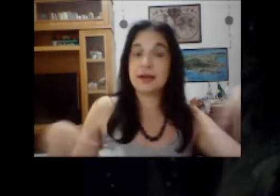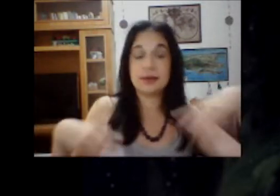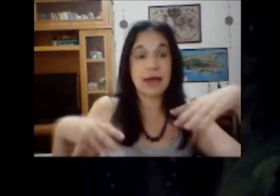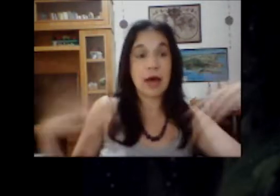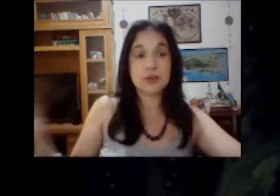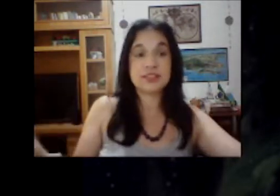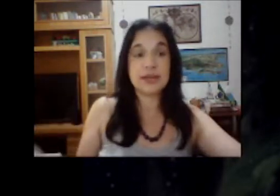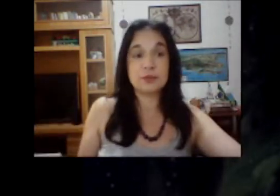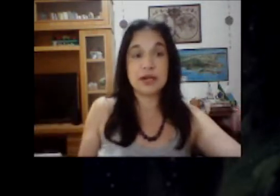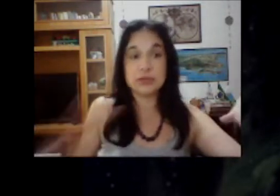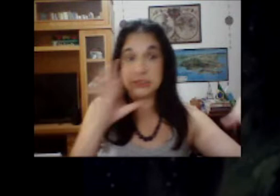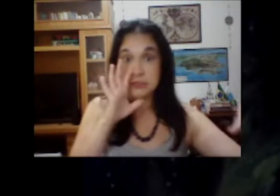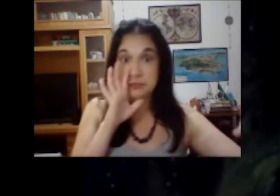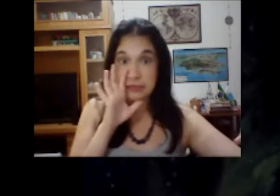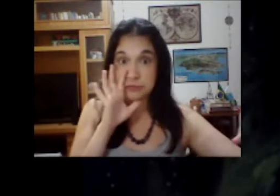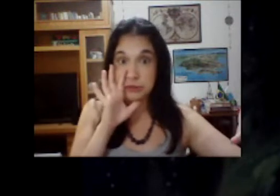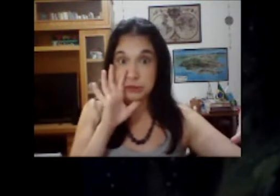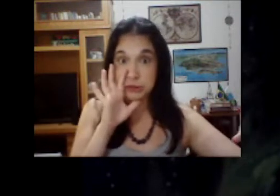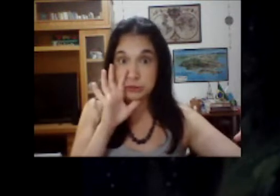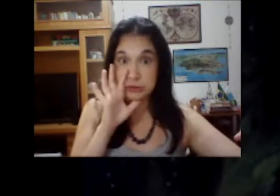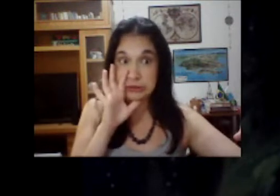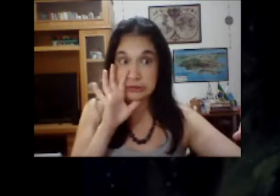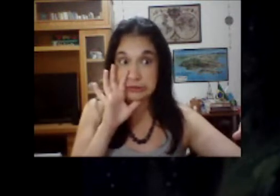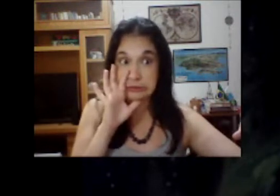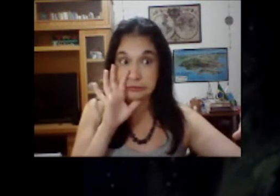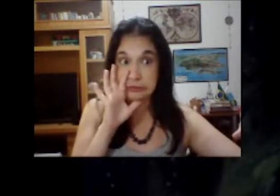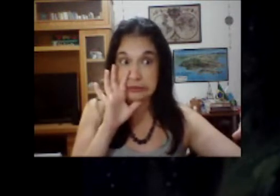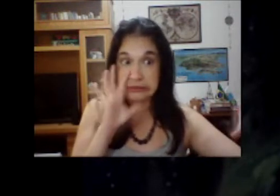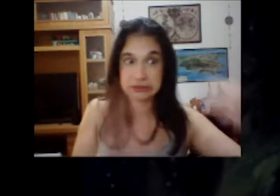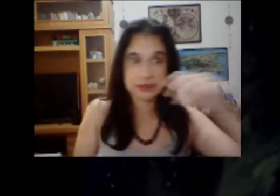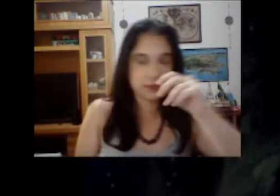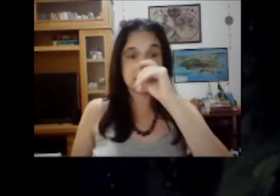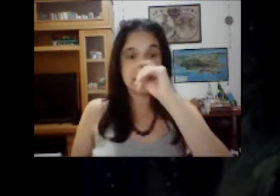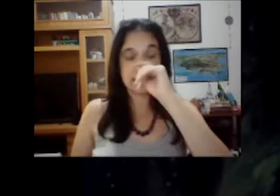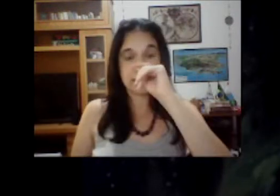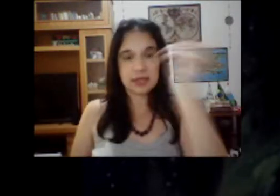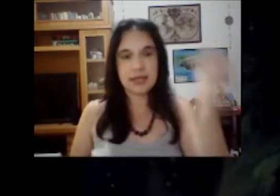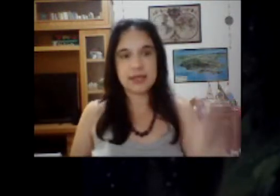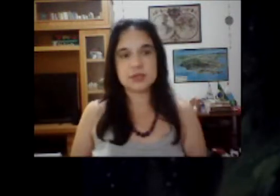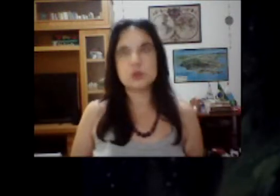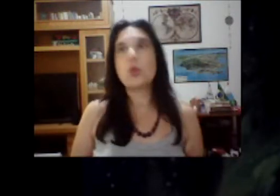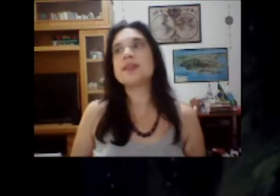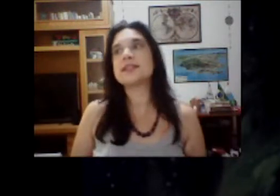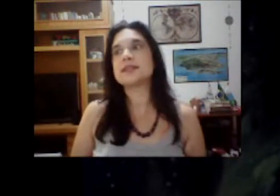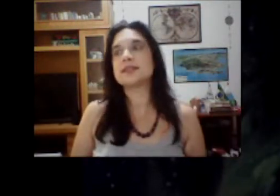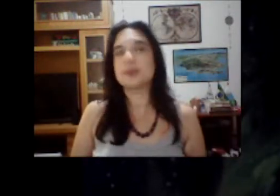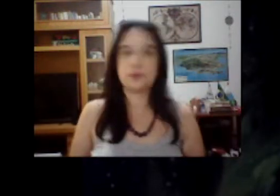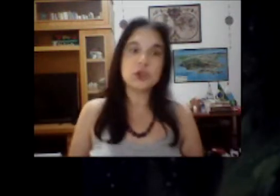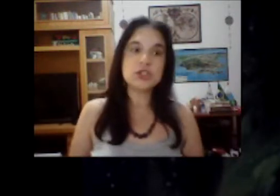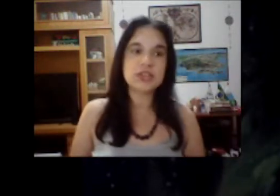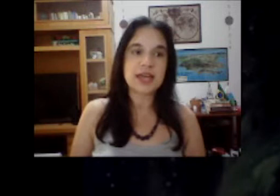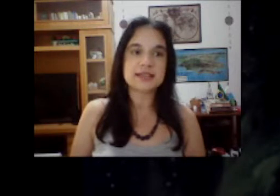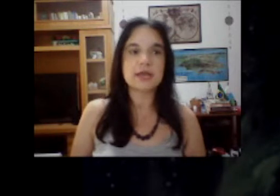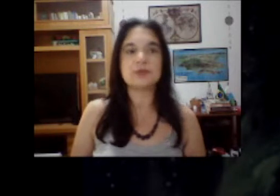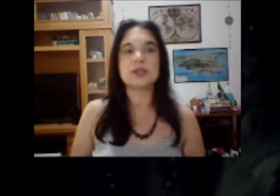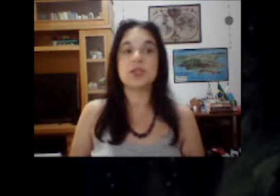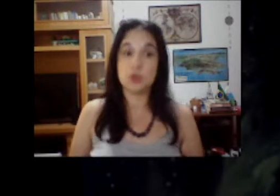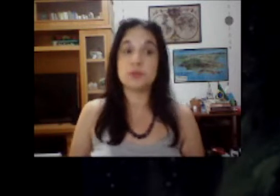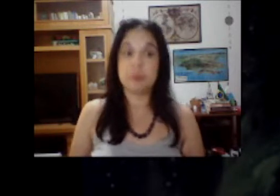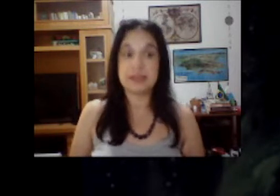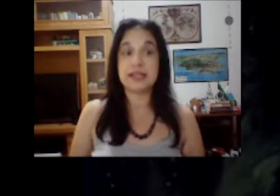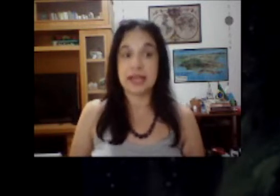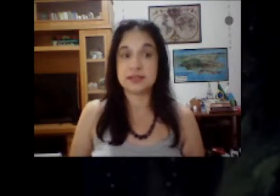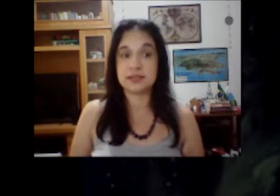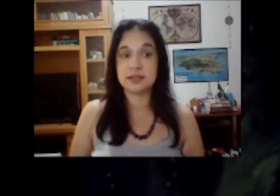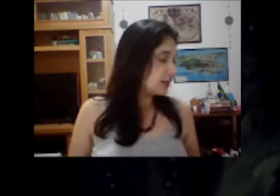affairs outside of marriage, even having children outside of marriage. And their case wasn't the first and definitely